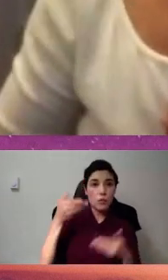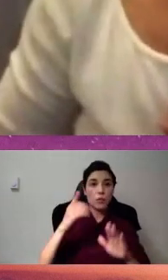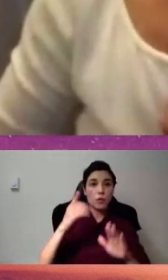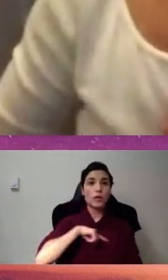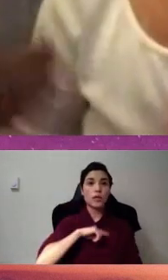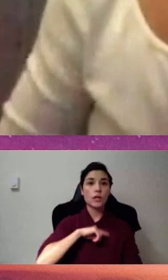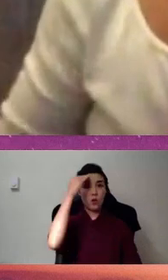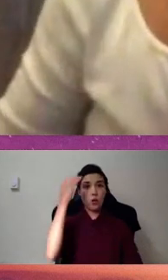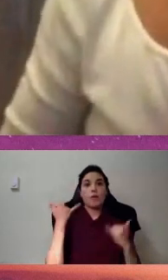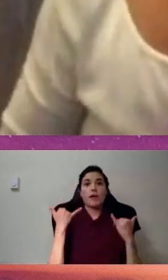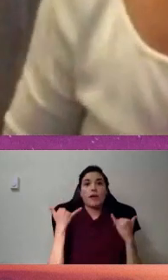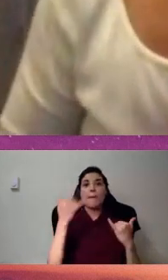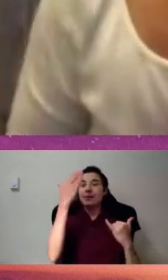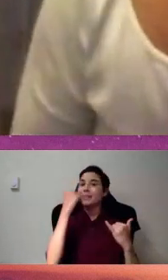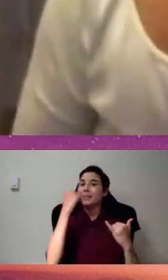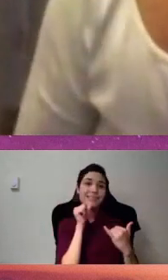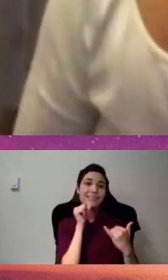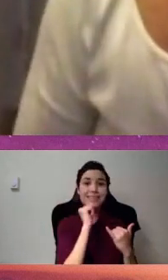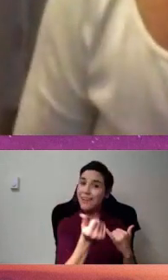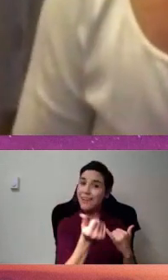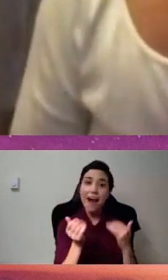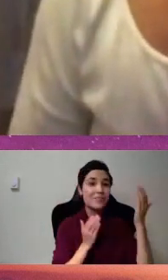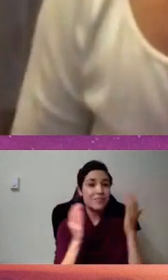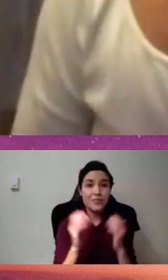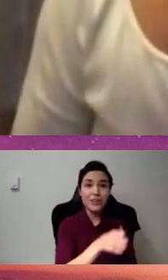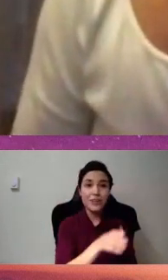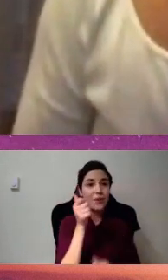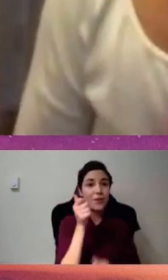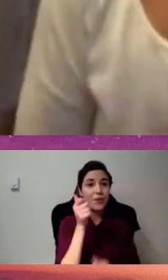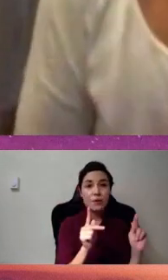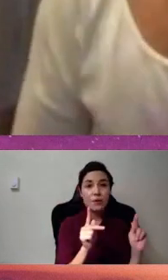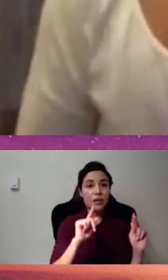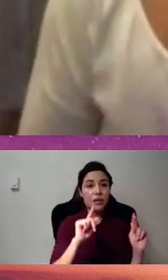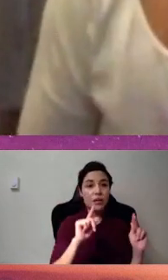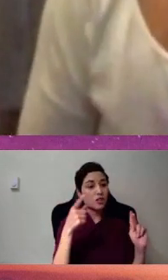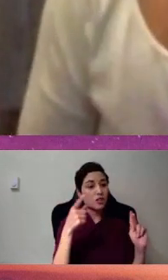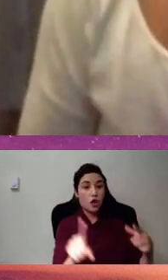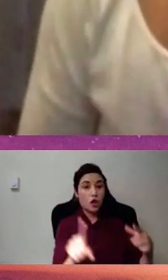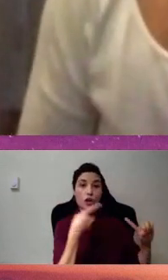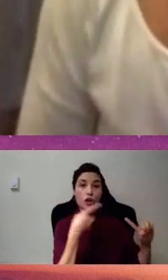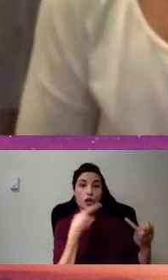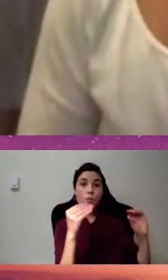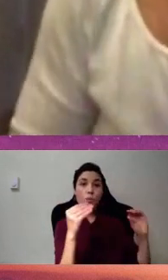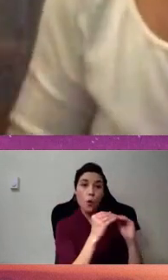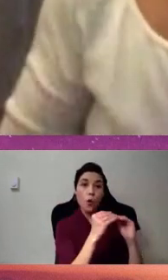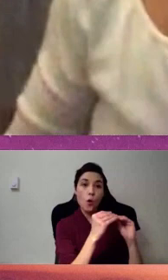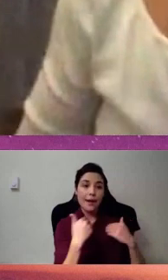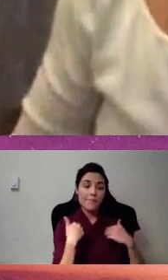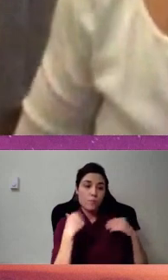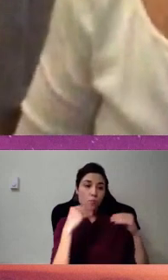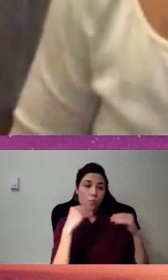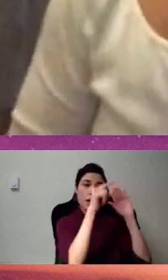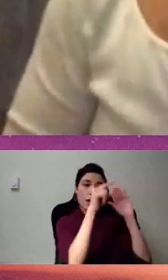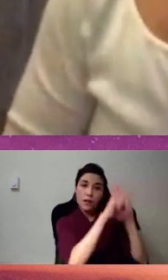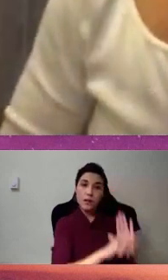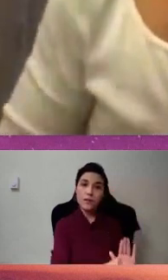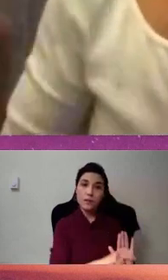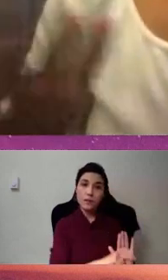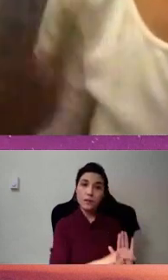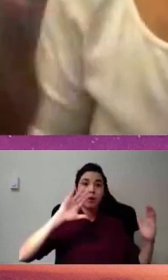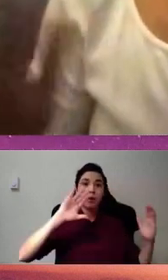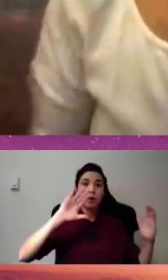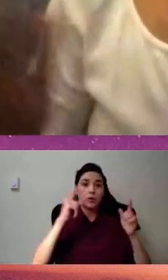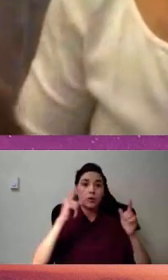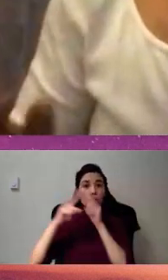people, and it's causing a lot more harm than it does good. But again, I don't think there's one answer to this. You know, there's not one